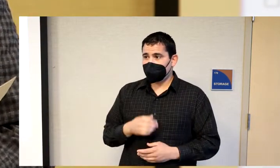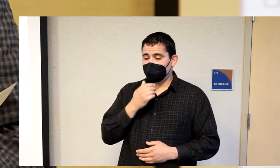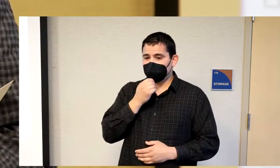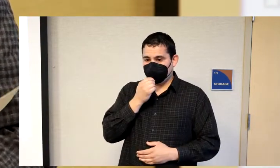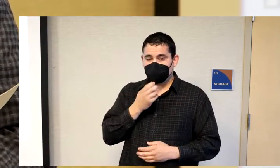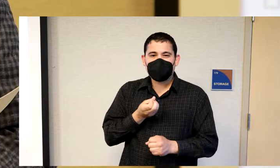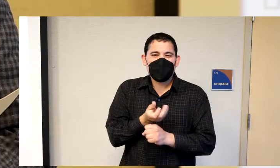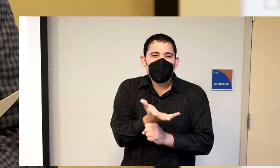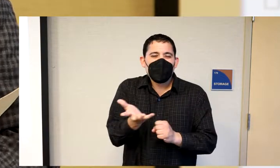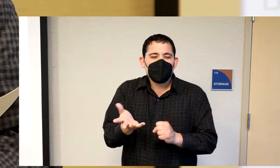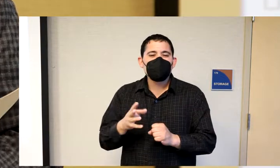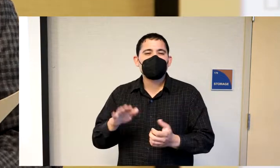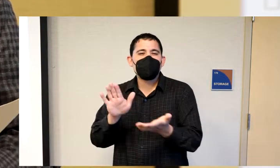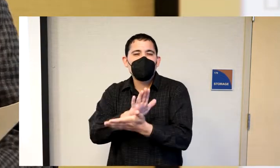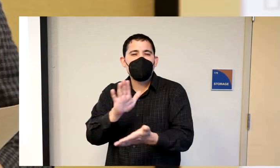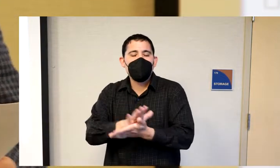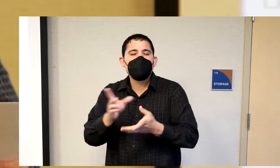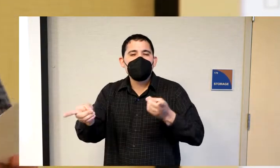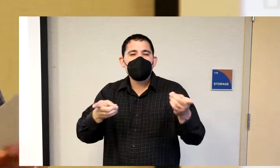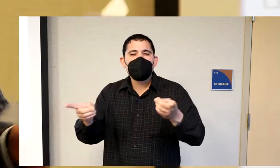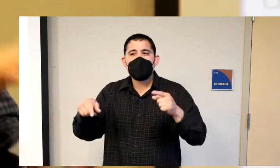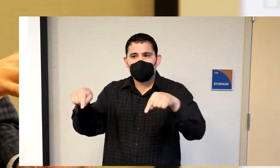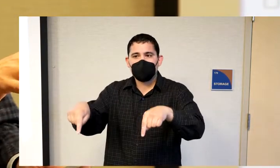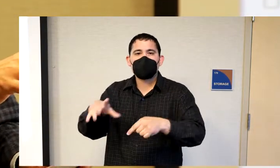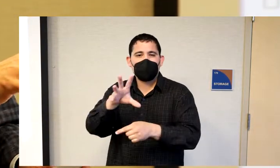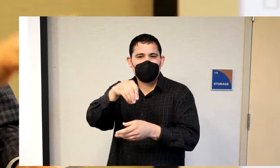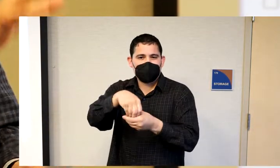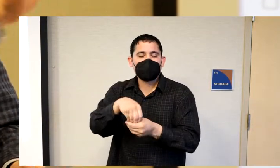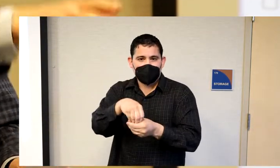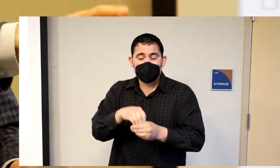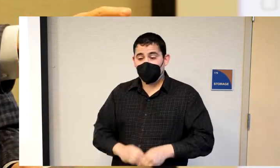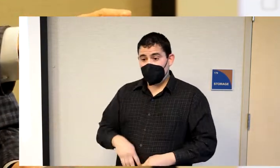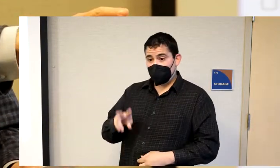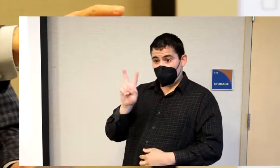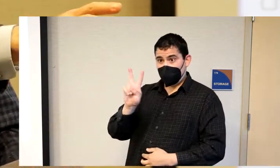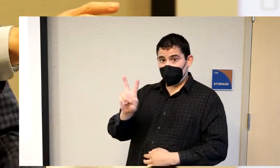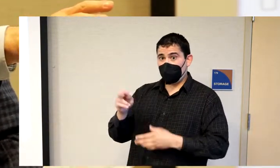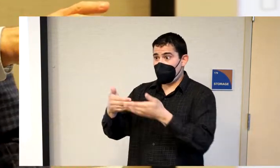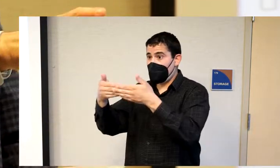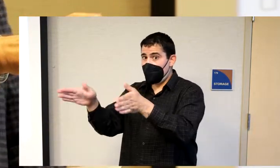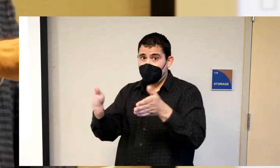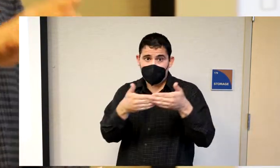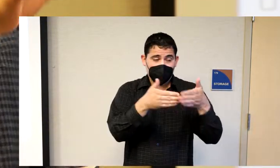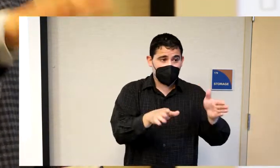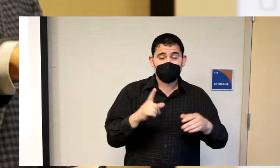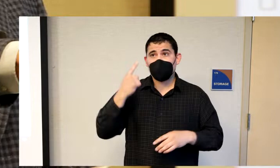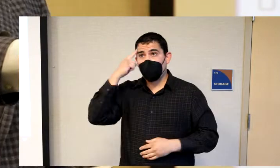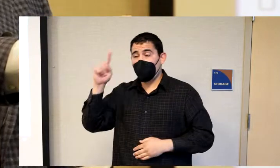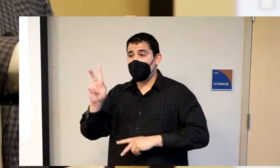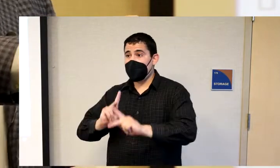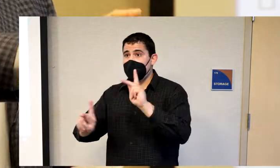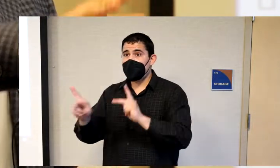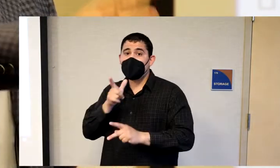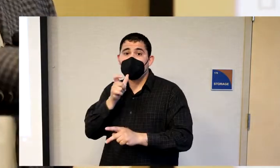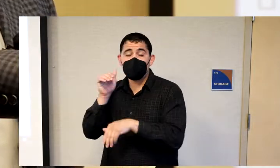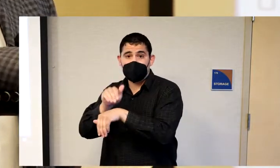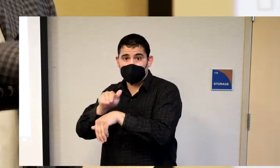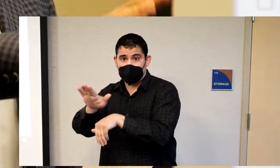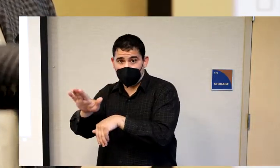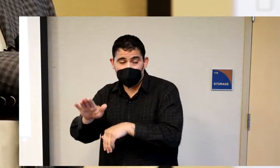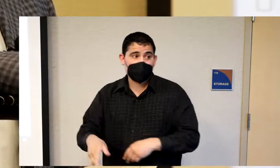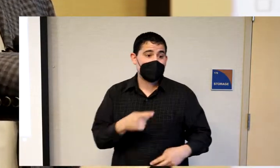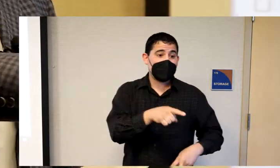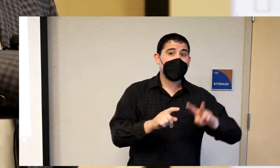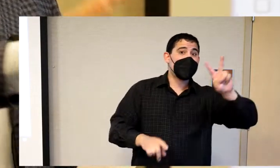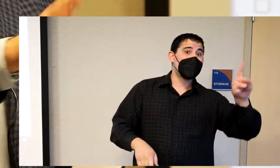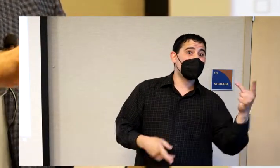several different maps that are in there. There were 2 public submissions, but I don't want to speak for the people who submitted it, but I think generally they like their second submission